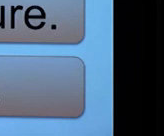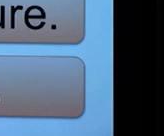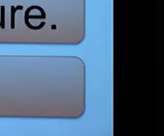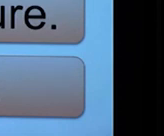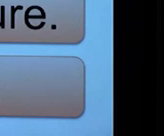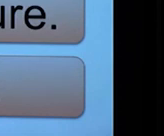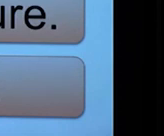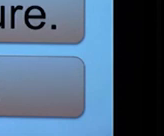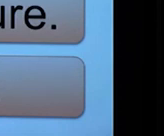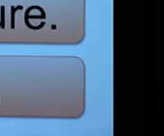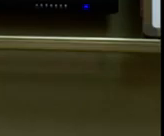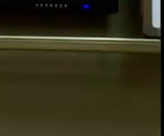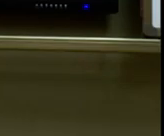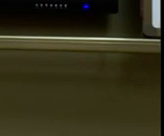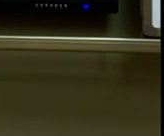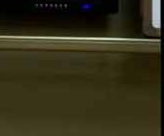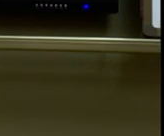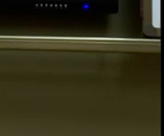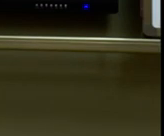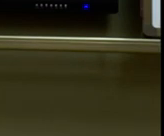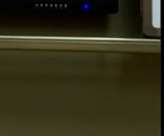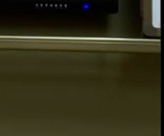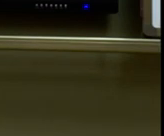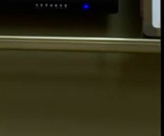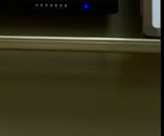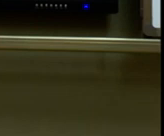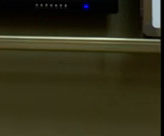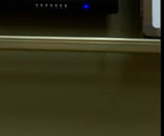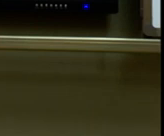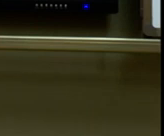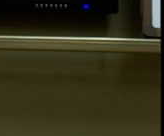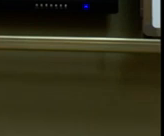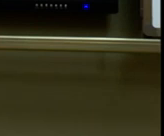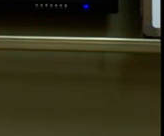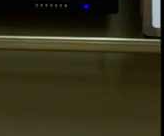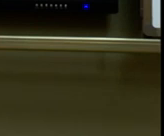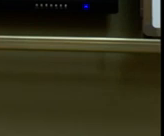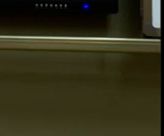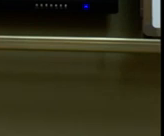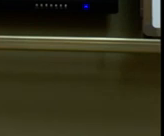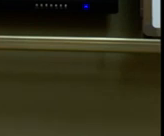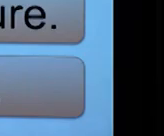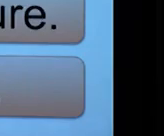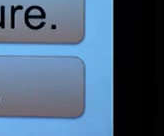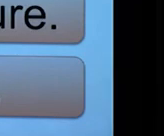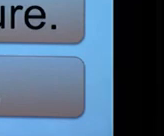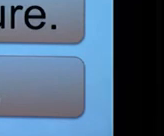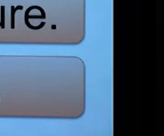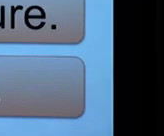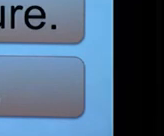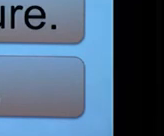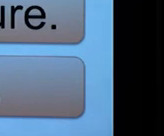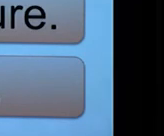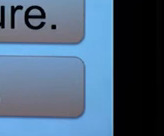Day is a holiday in England. They sing spring songs. Children